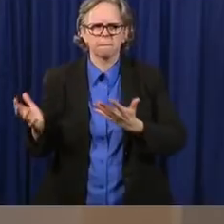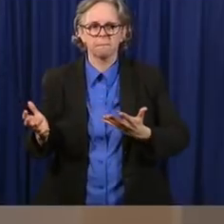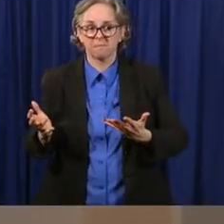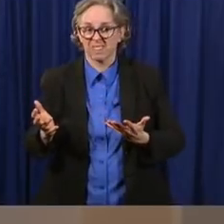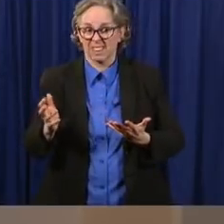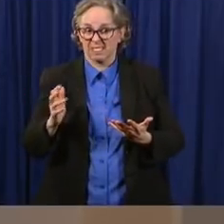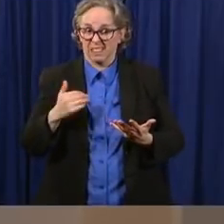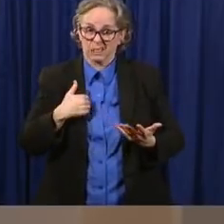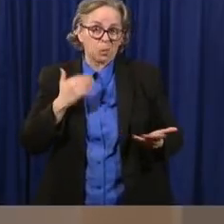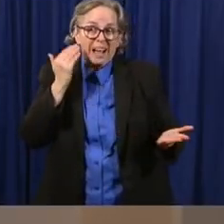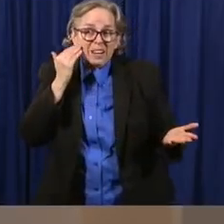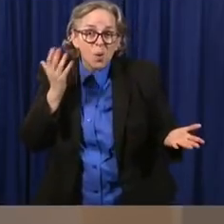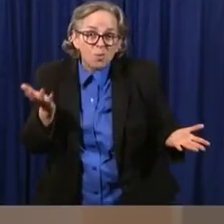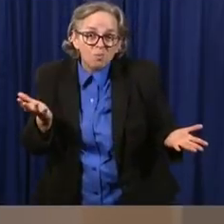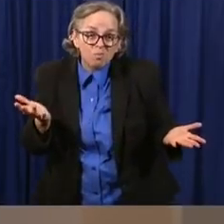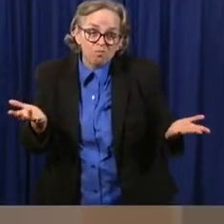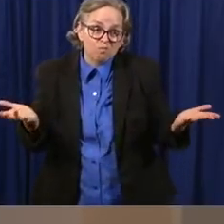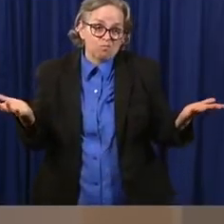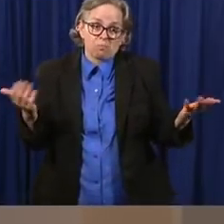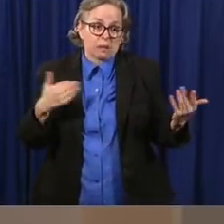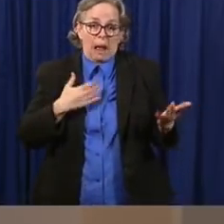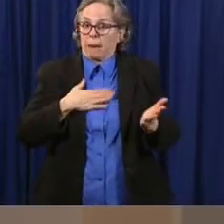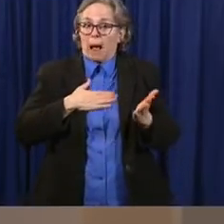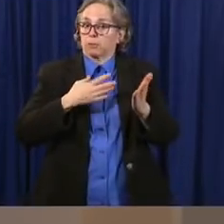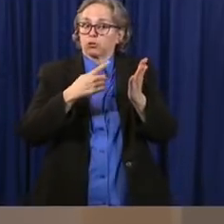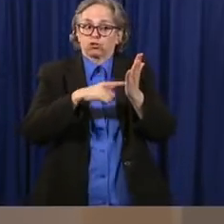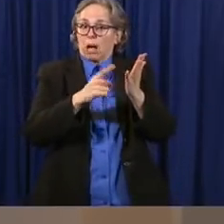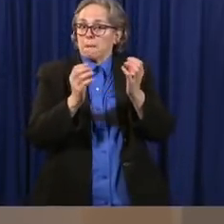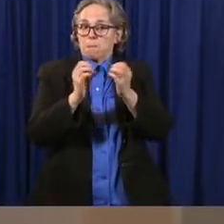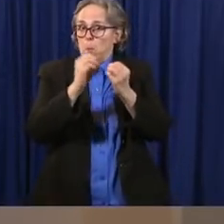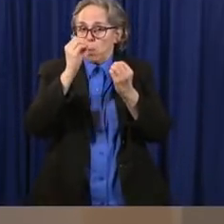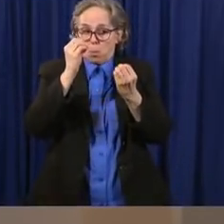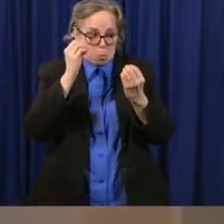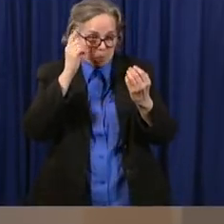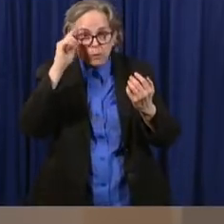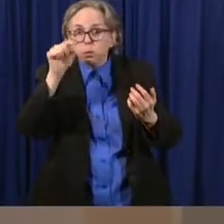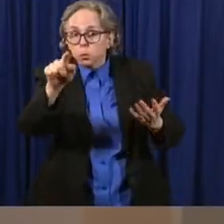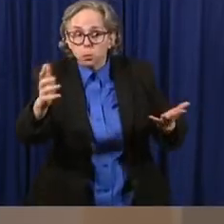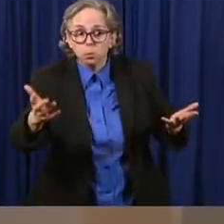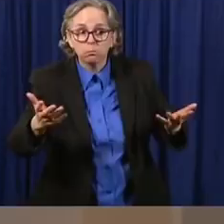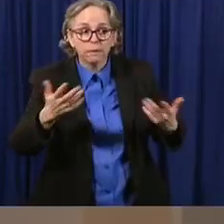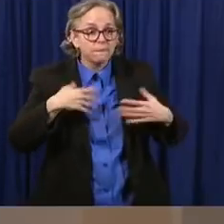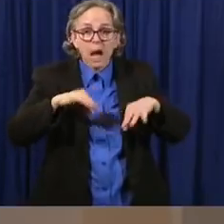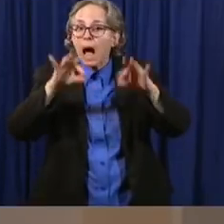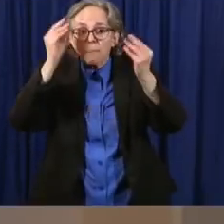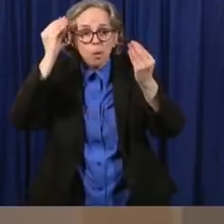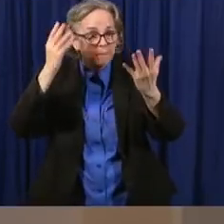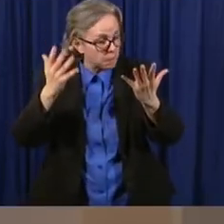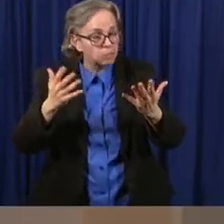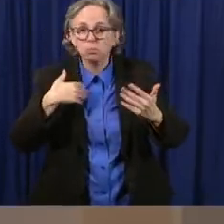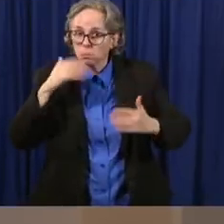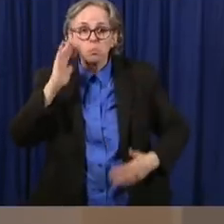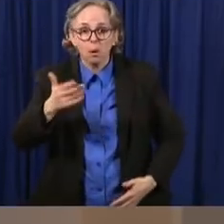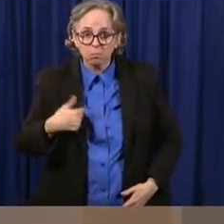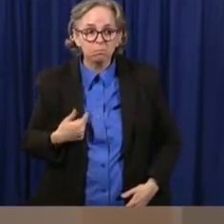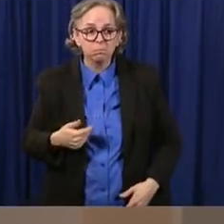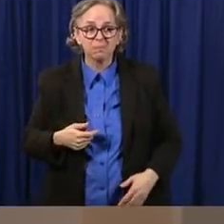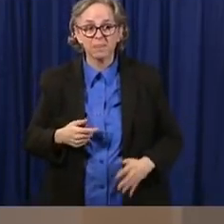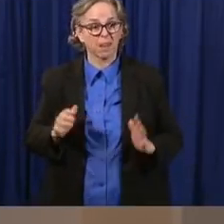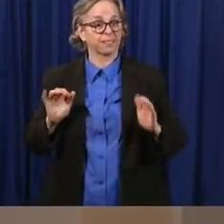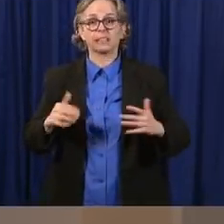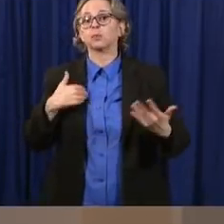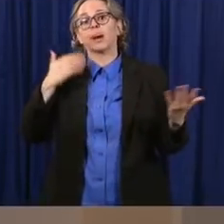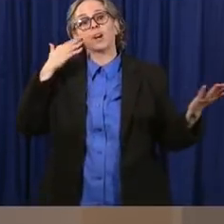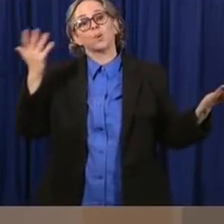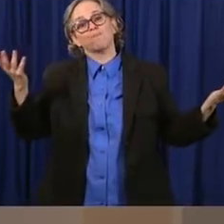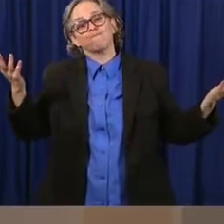I'm happy to go check and find out more information about that. But that's where it stands right now.